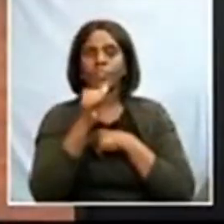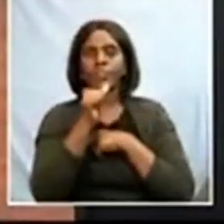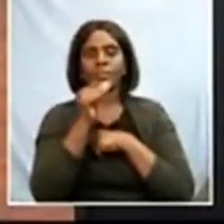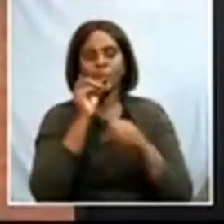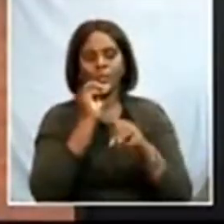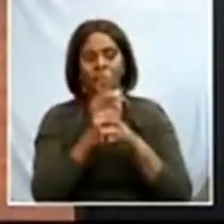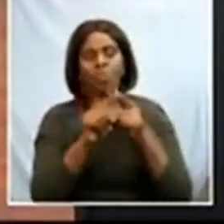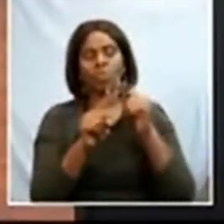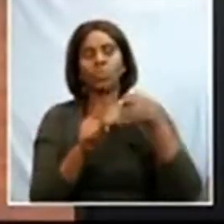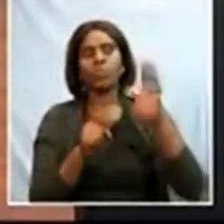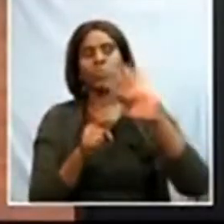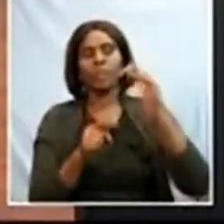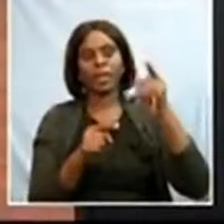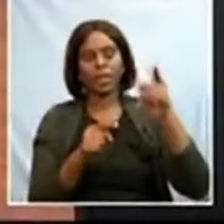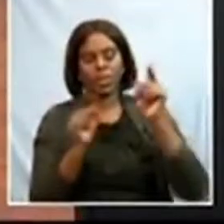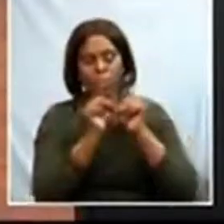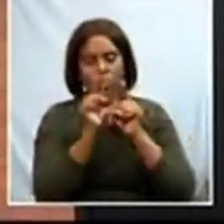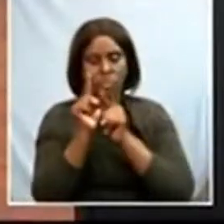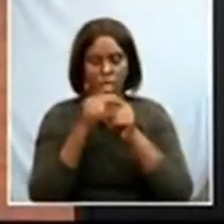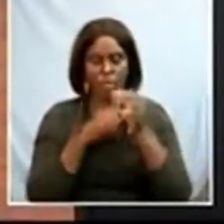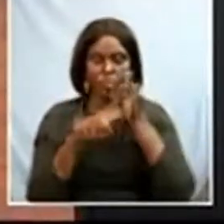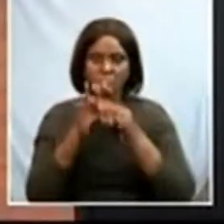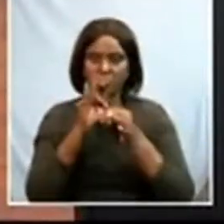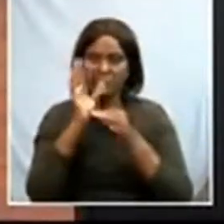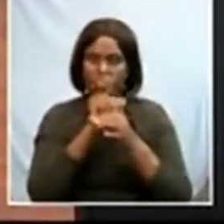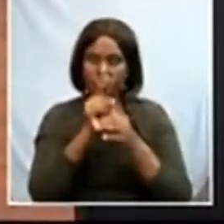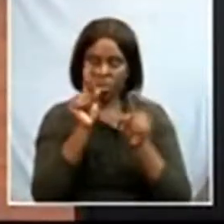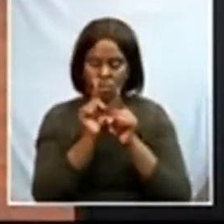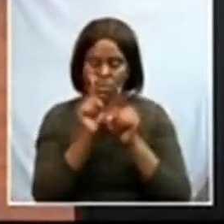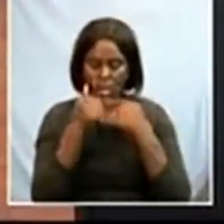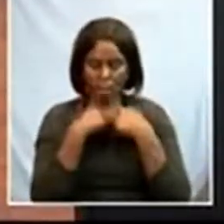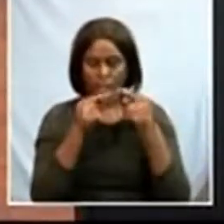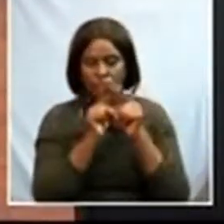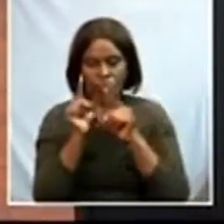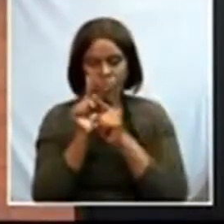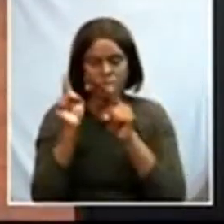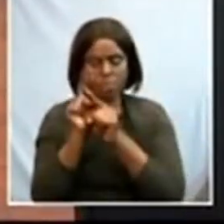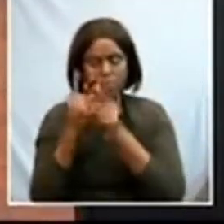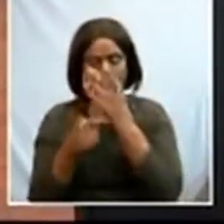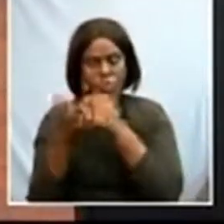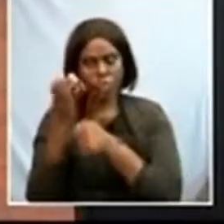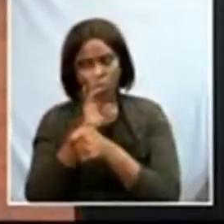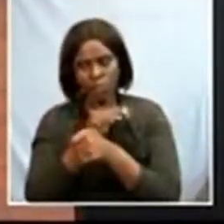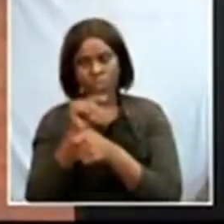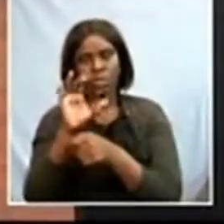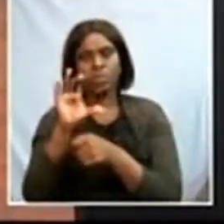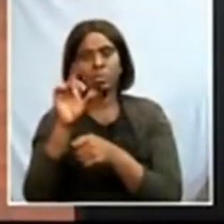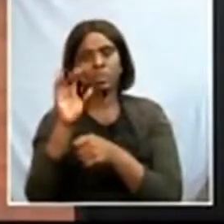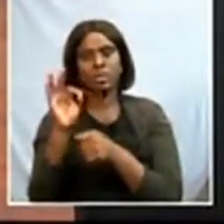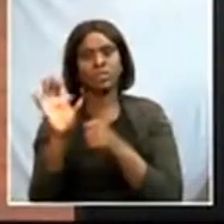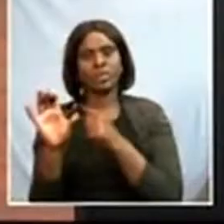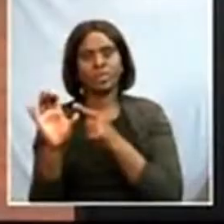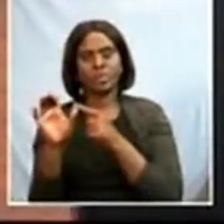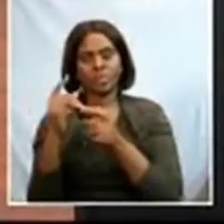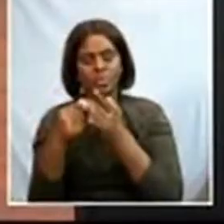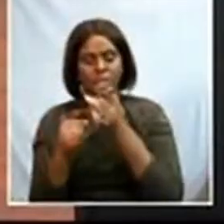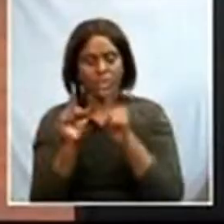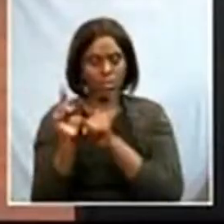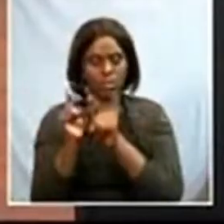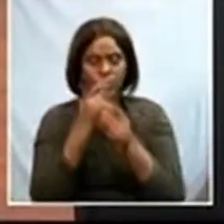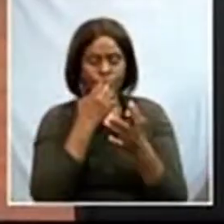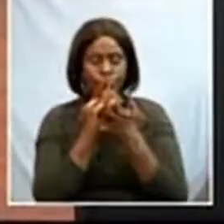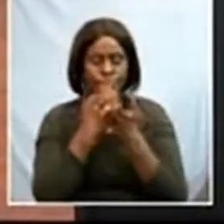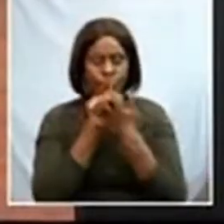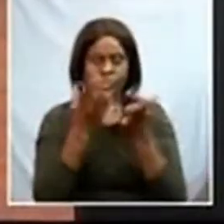maybe to go there. And also you have alluded to the fact that you have also consulted the CDFC. We want also that